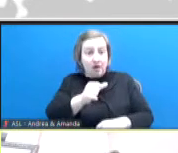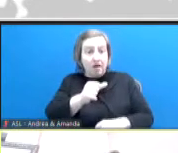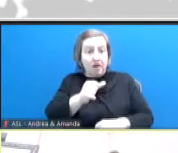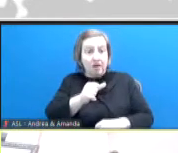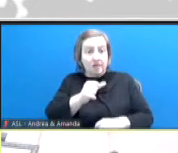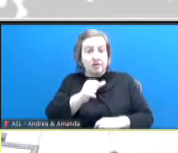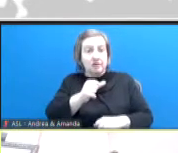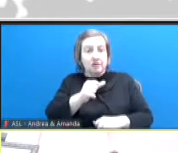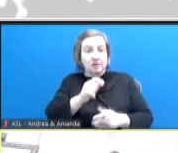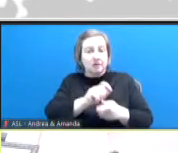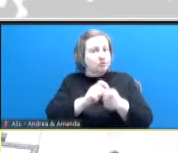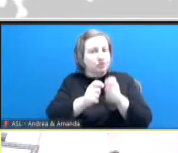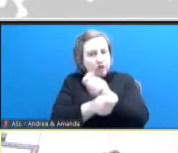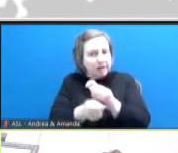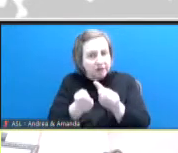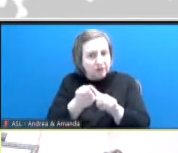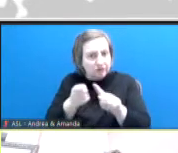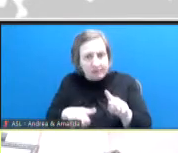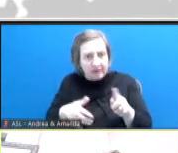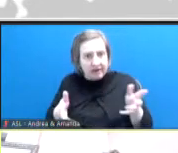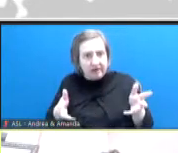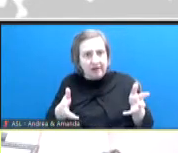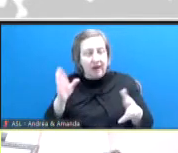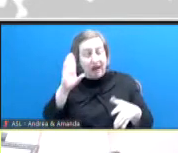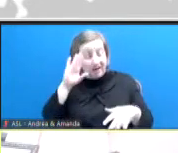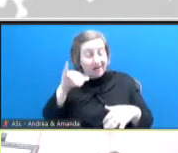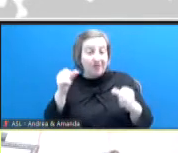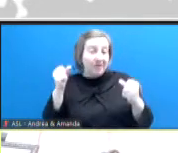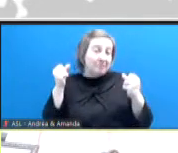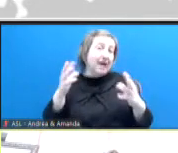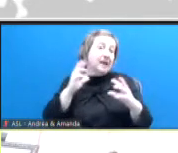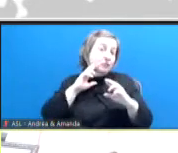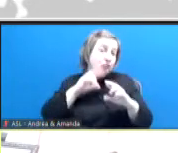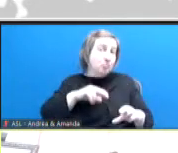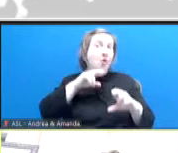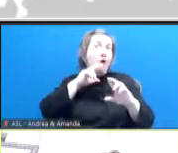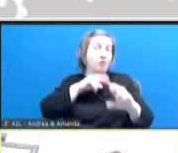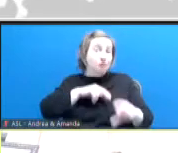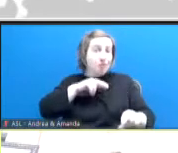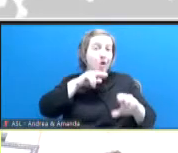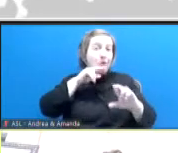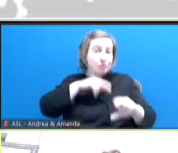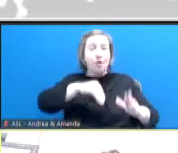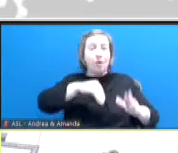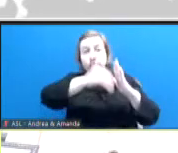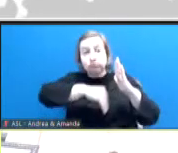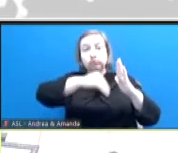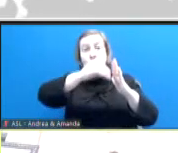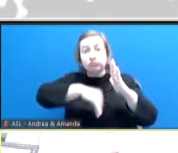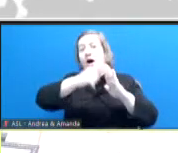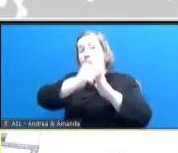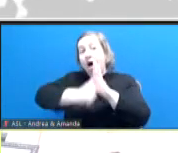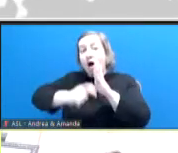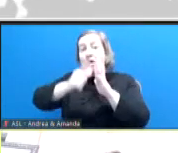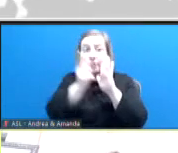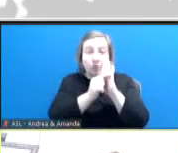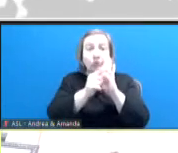away from that. But I know there's been countless of reports, countless of articles, countless of